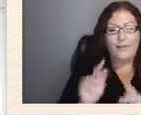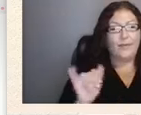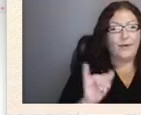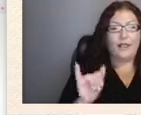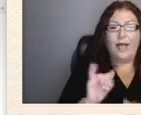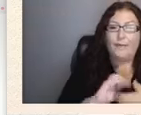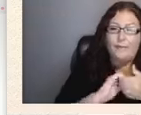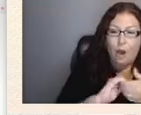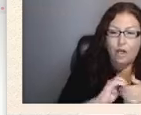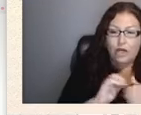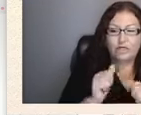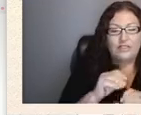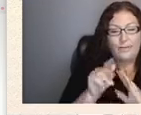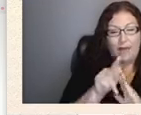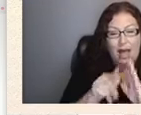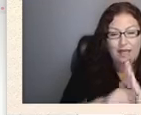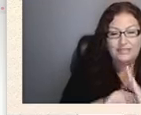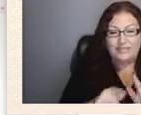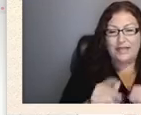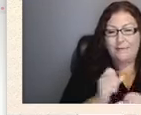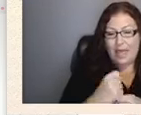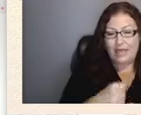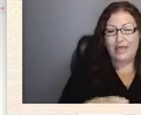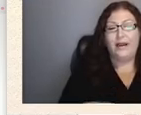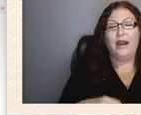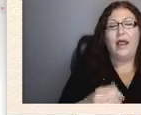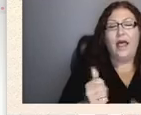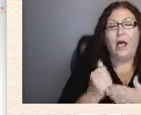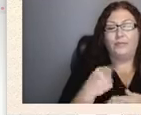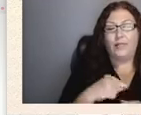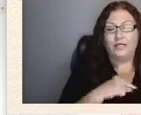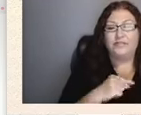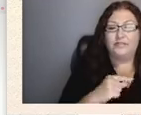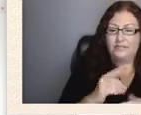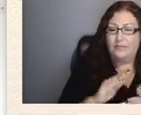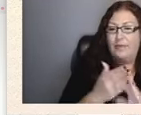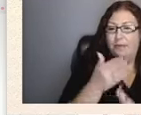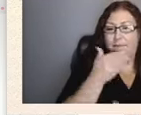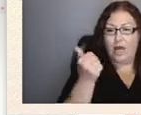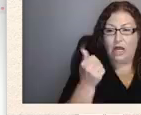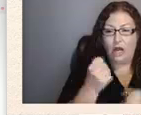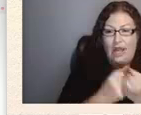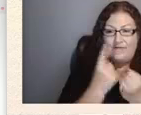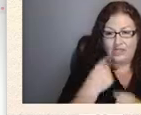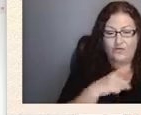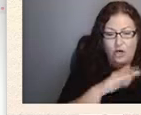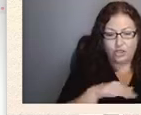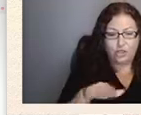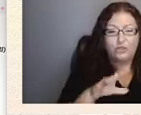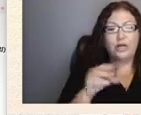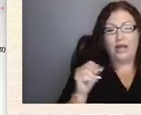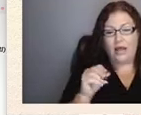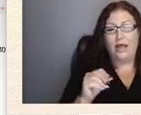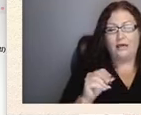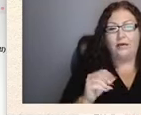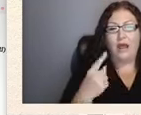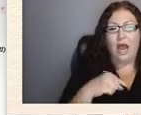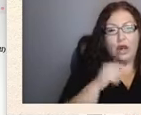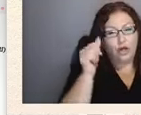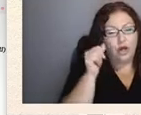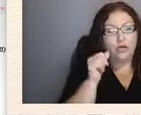Policy Making have helped to educate us to be better advocates for our children and our adults